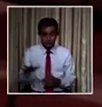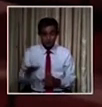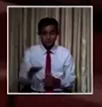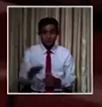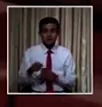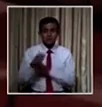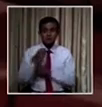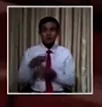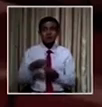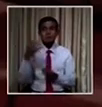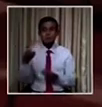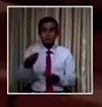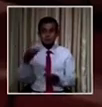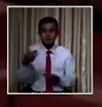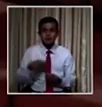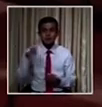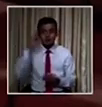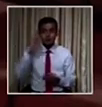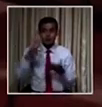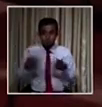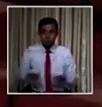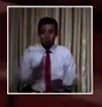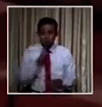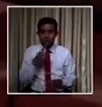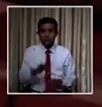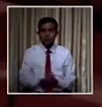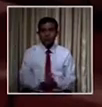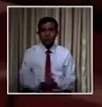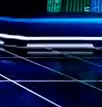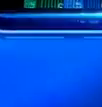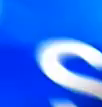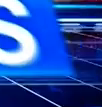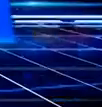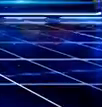a meaningful scheme of devolution, that you must go beyond that.